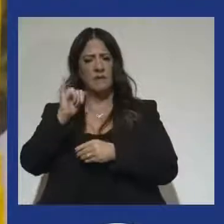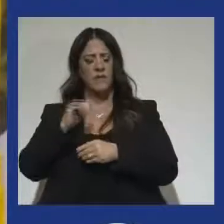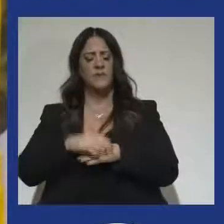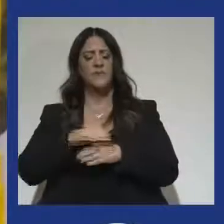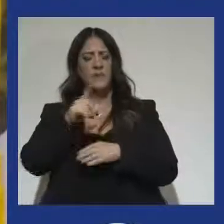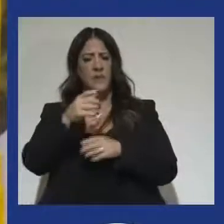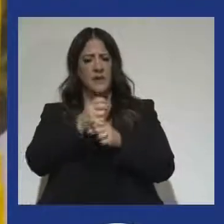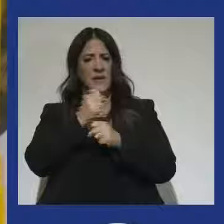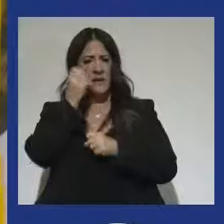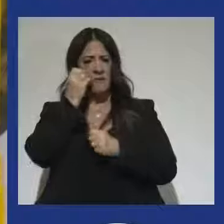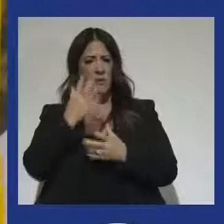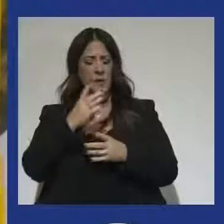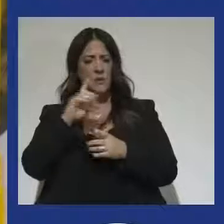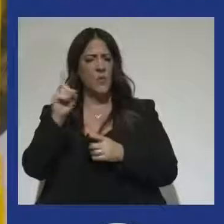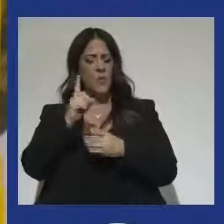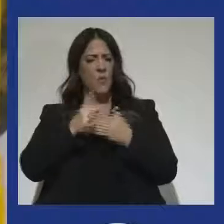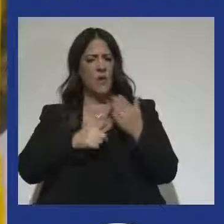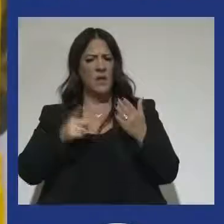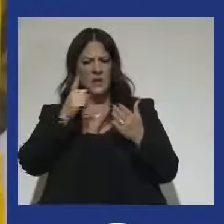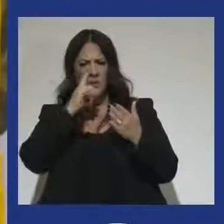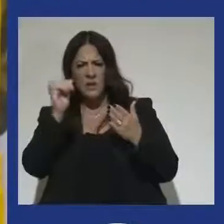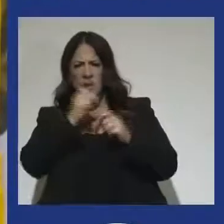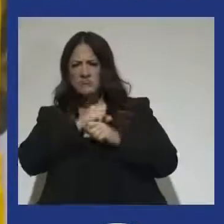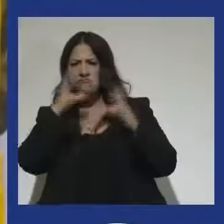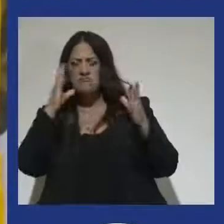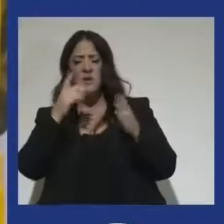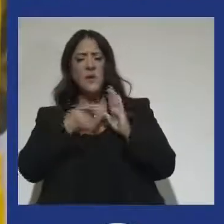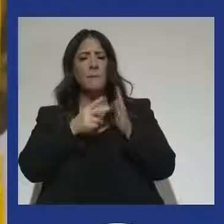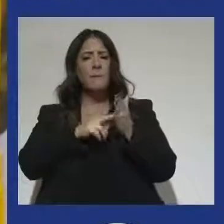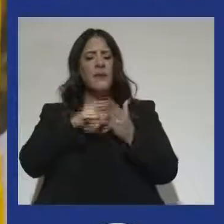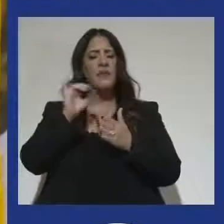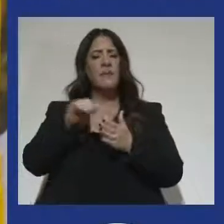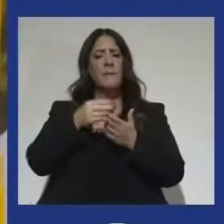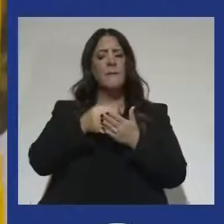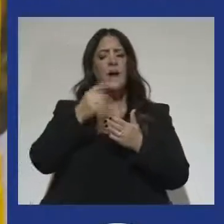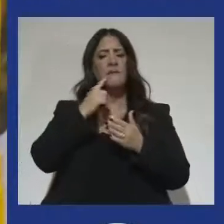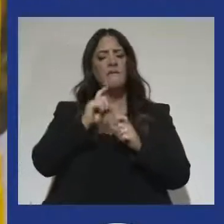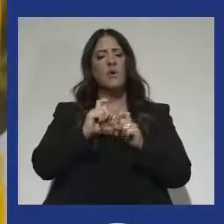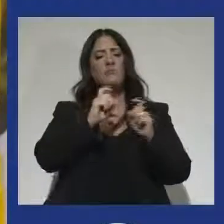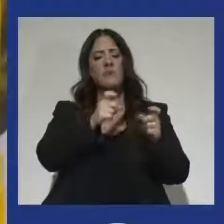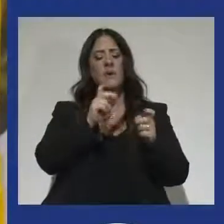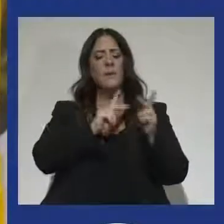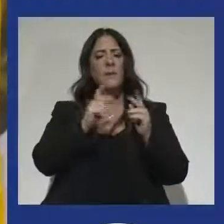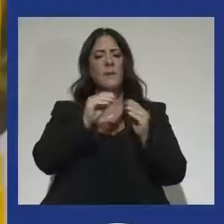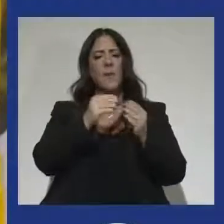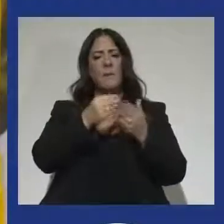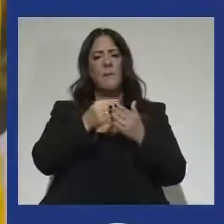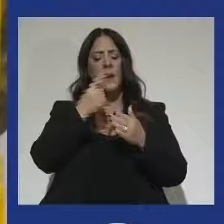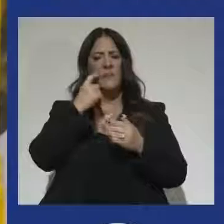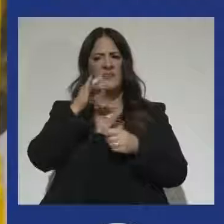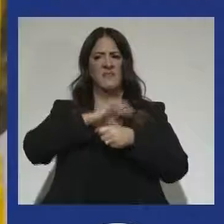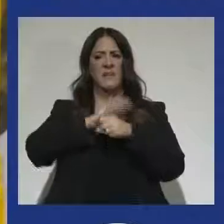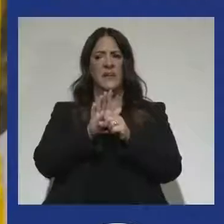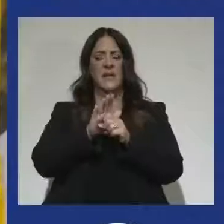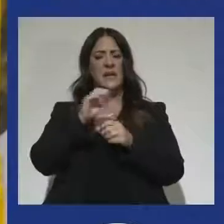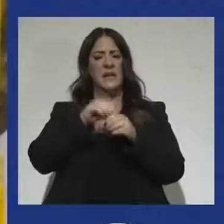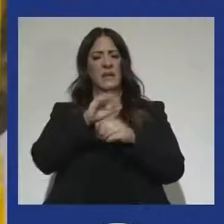getting information about what that will look like. Is that more pandemic EBT or continued SNAP benefit or something